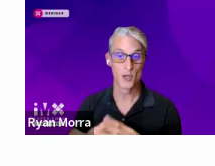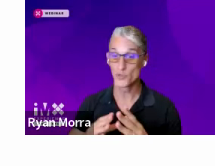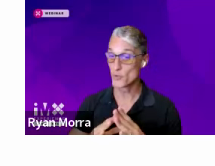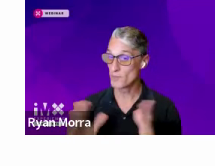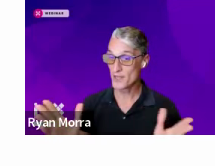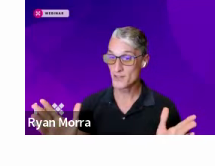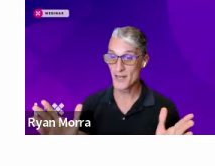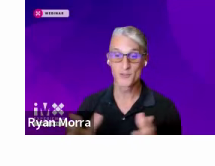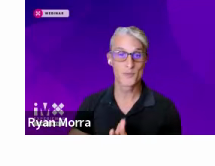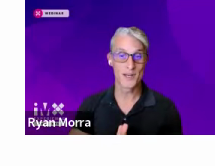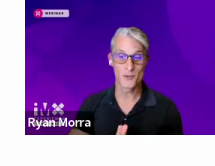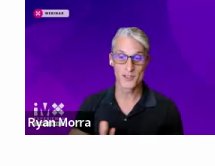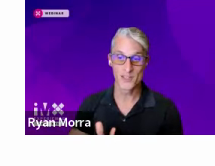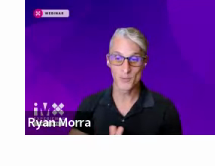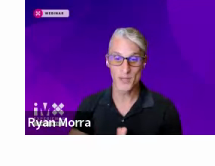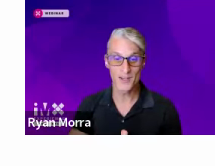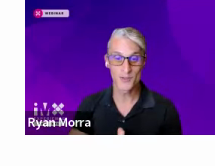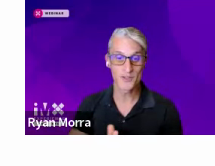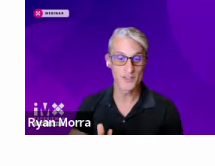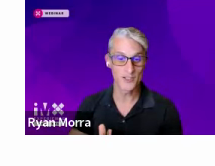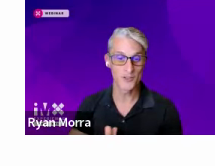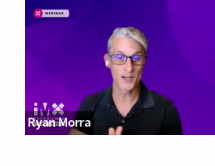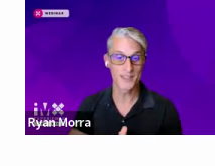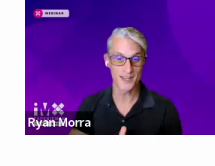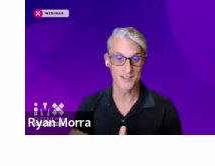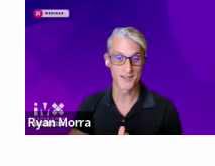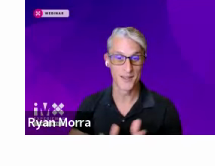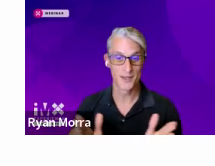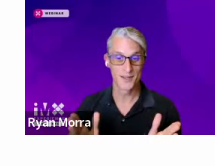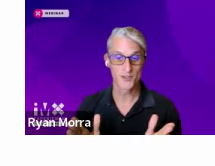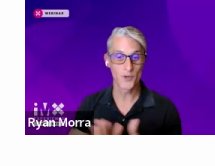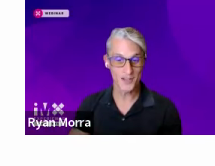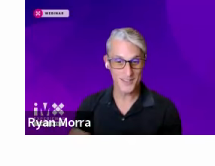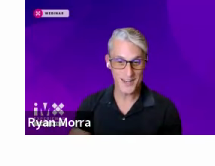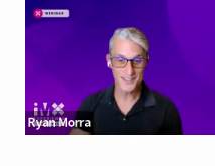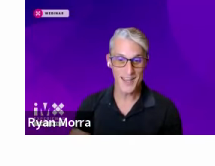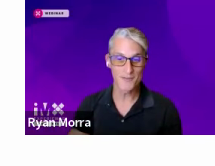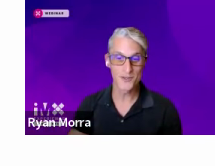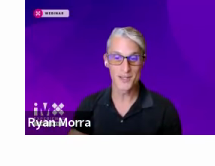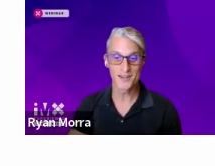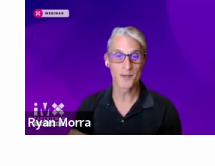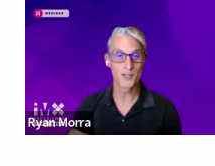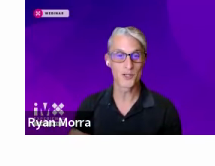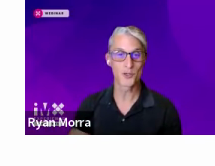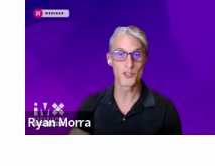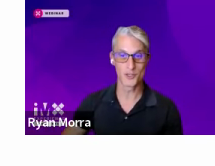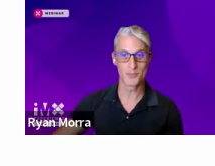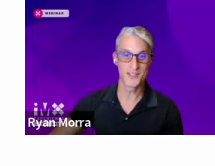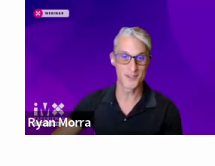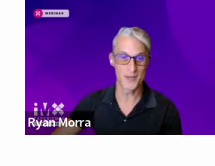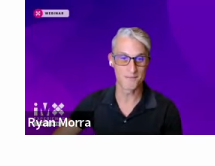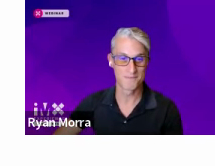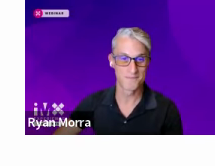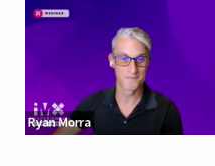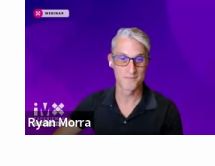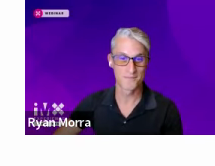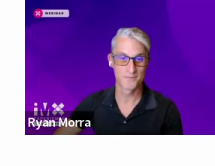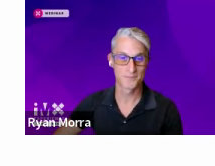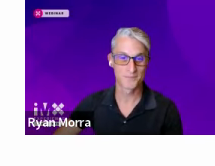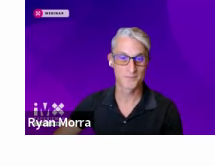presenters. We'll do our best to answer as many questions as we can during the session or at the end. So we are excited to have you here, and we encourage you to